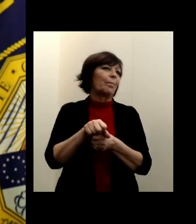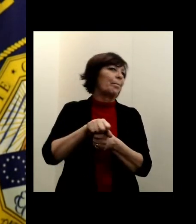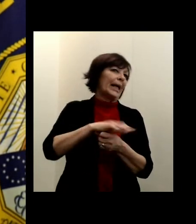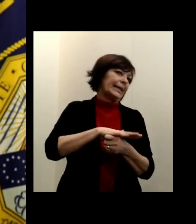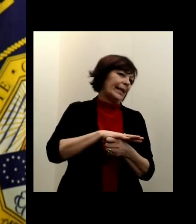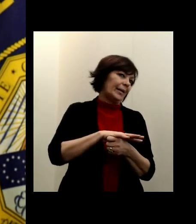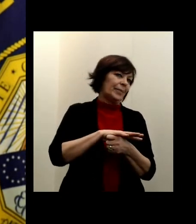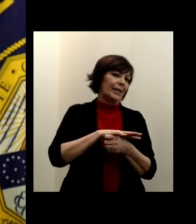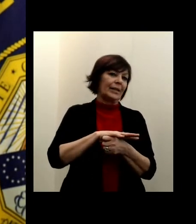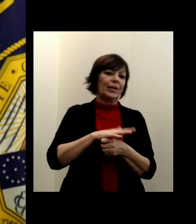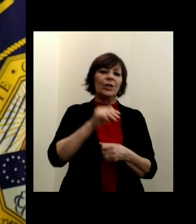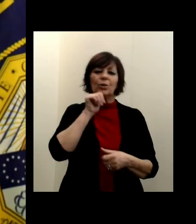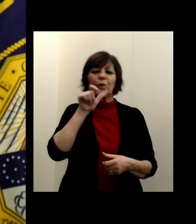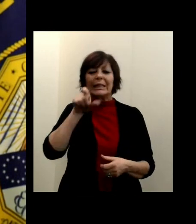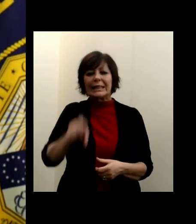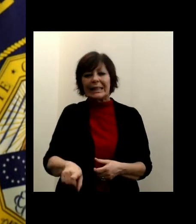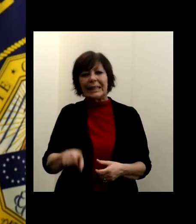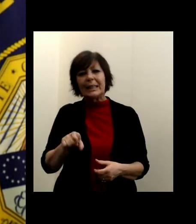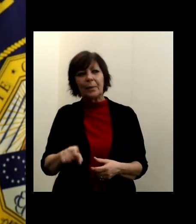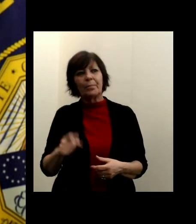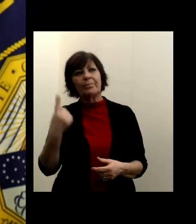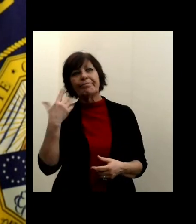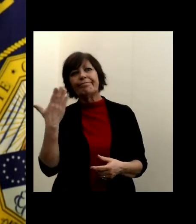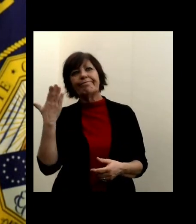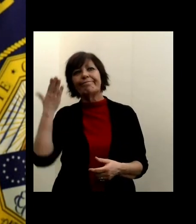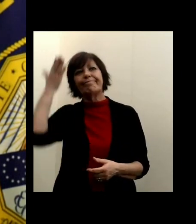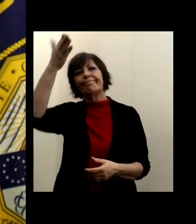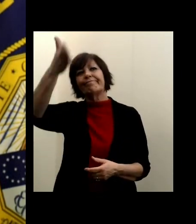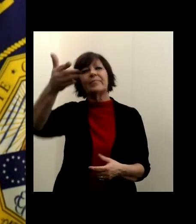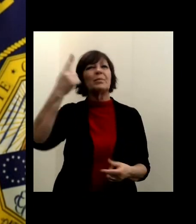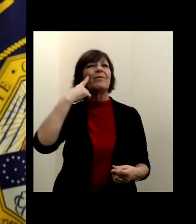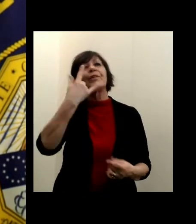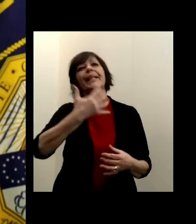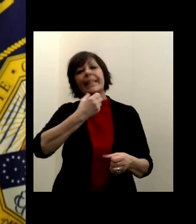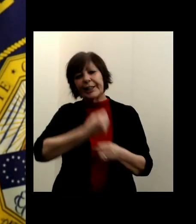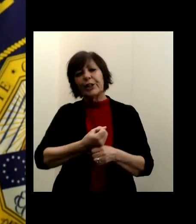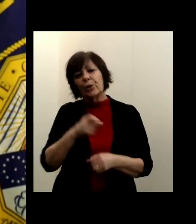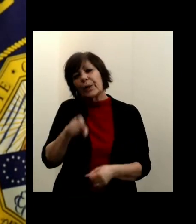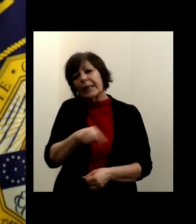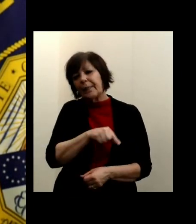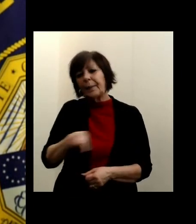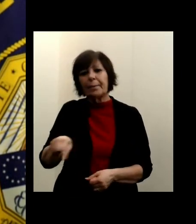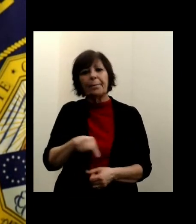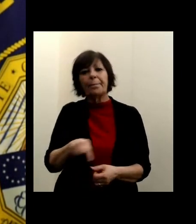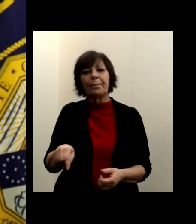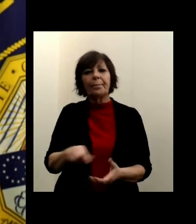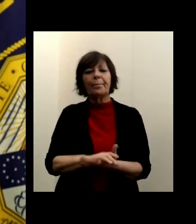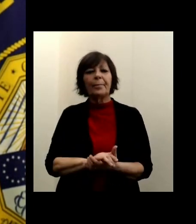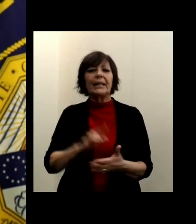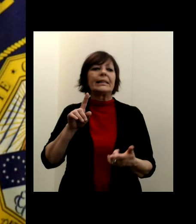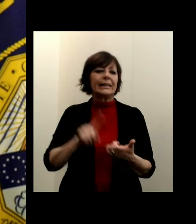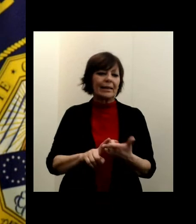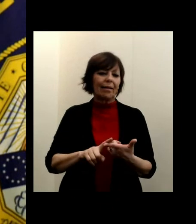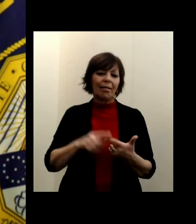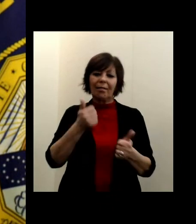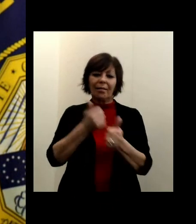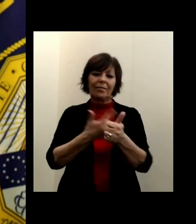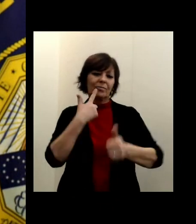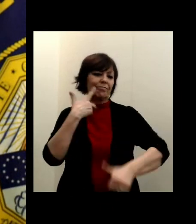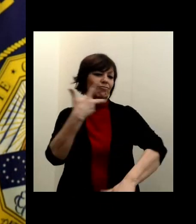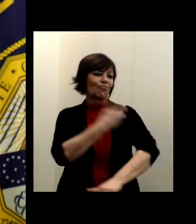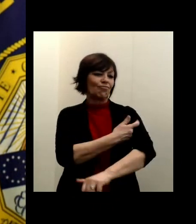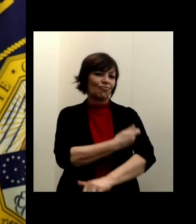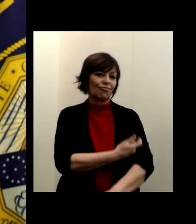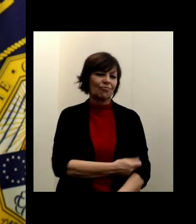high numbers and viruses. We're going to have contact tracers probably for the upcoming year, until we can get everyone vaccinated.